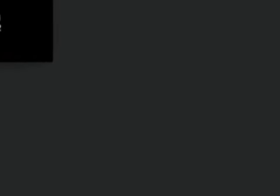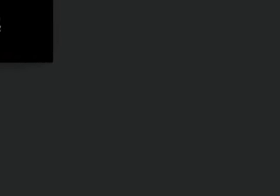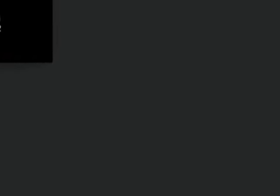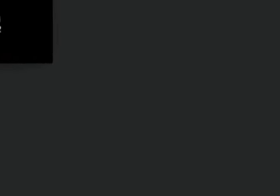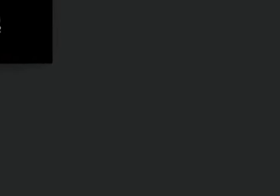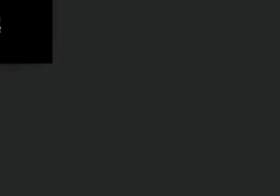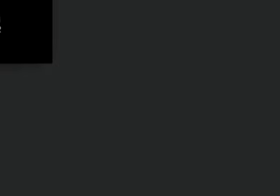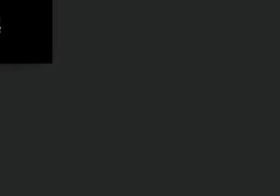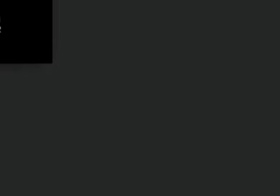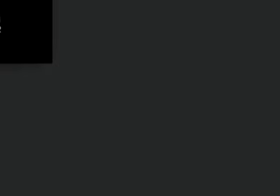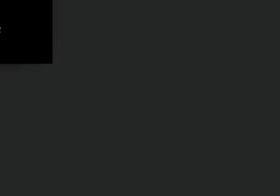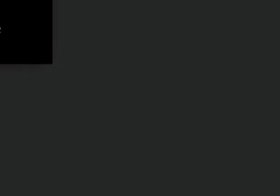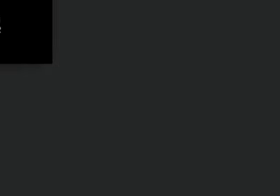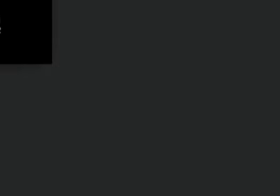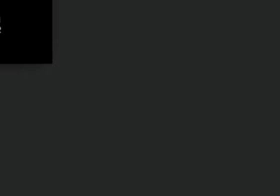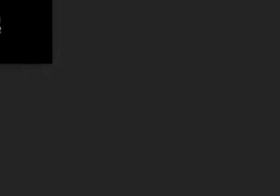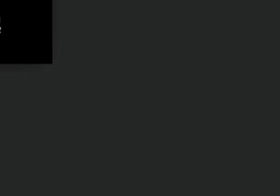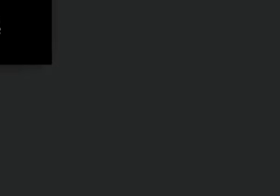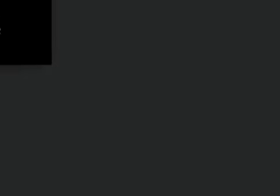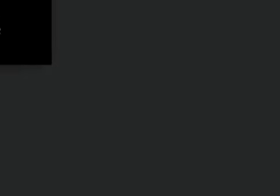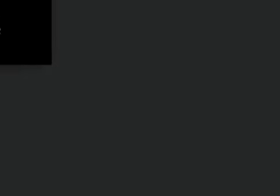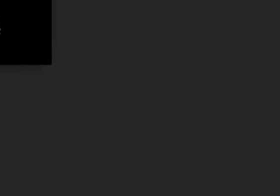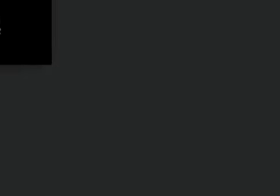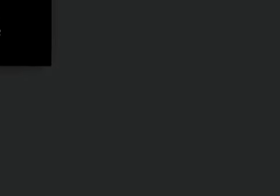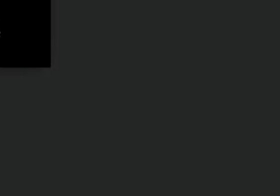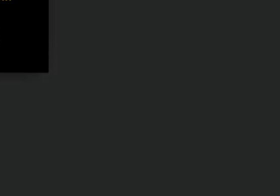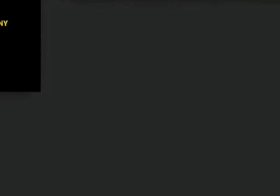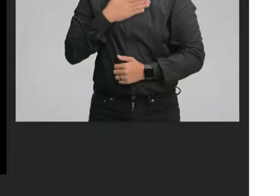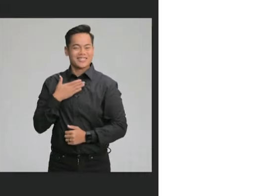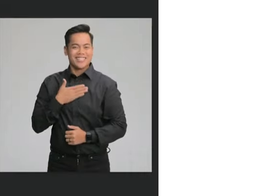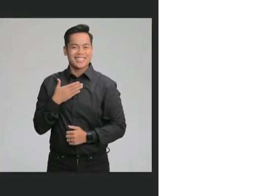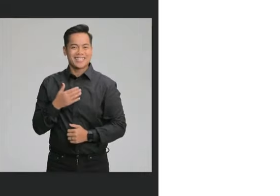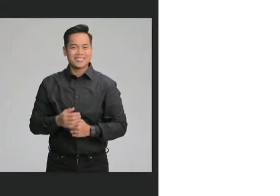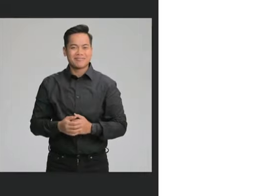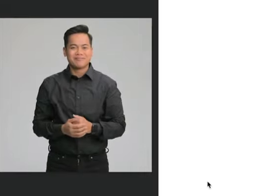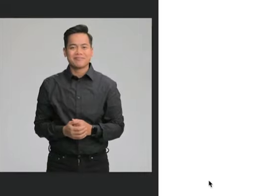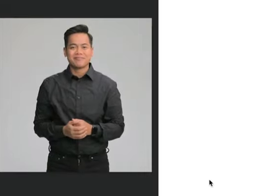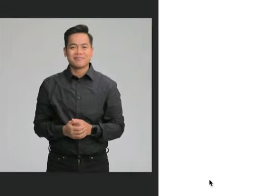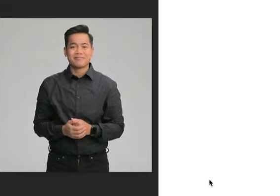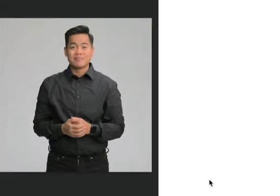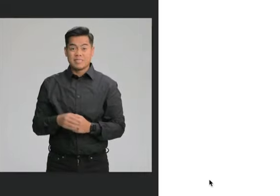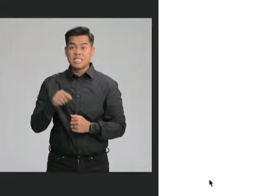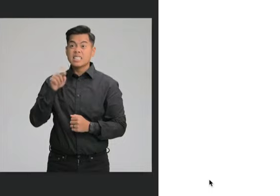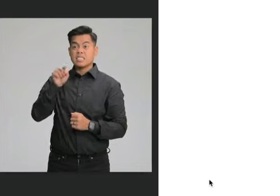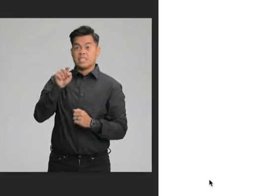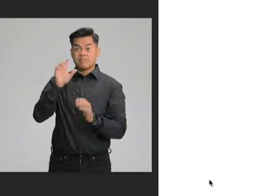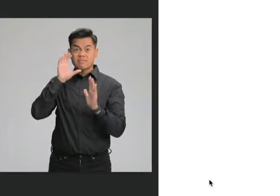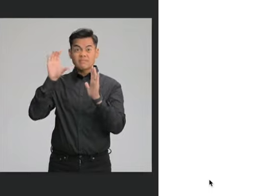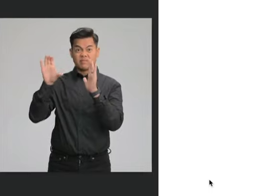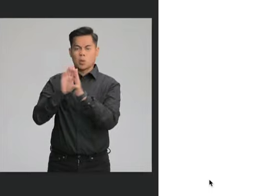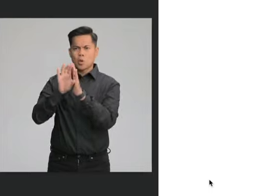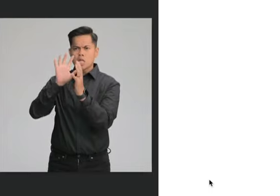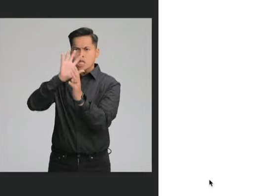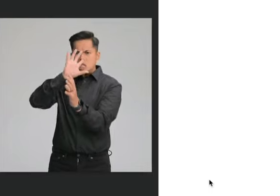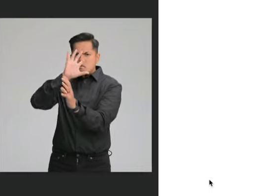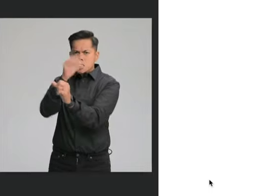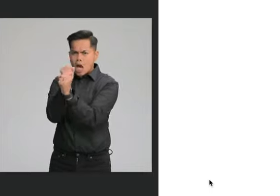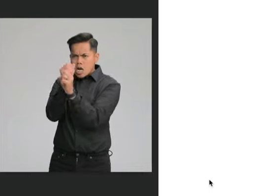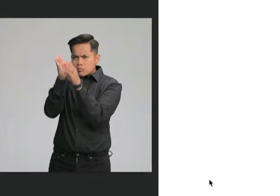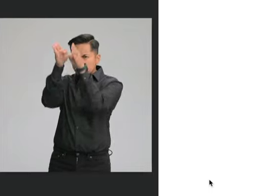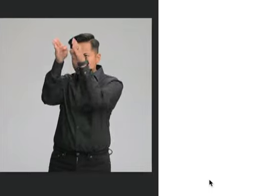The detail okay. of the fiber in the blanket, and even a little of her joy. For this photo, we locked exposure